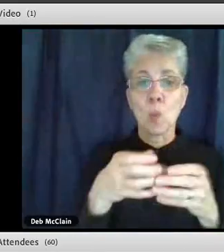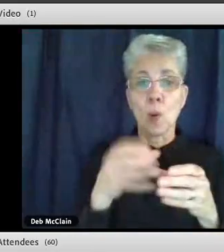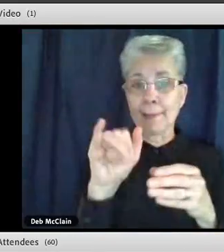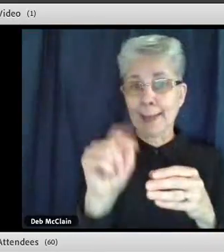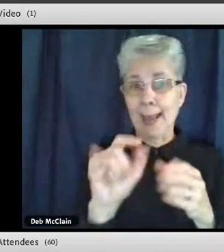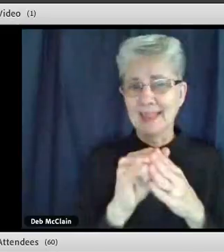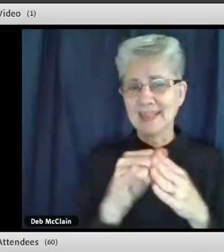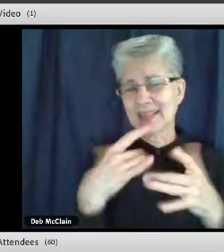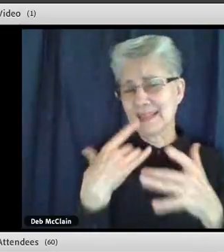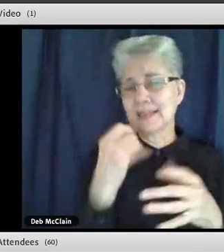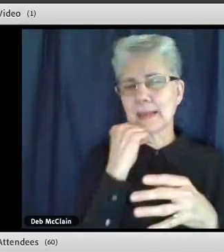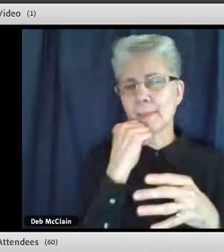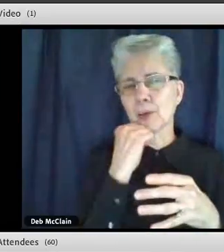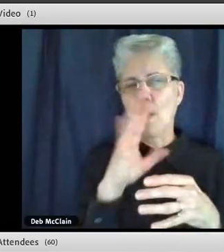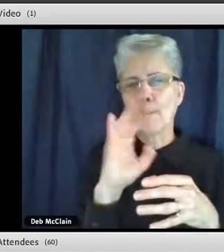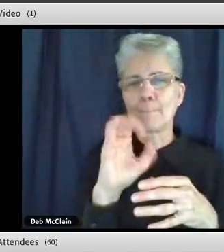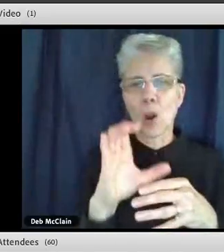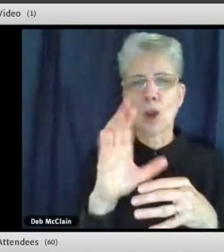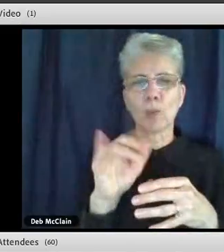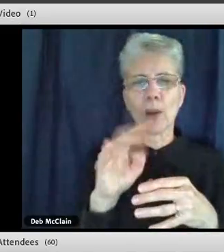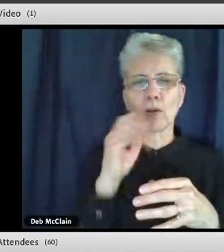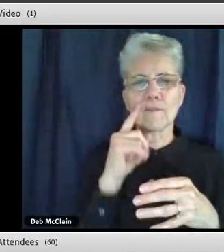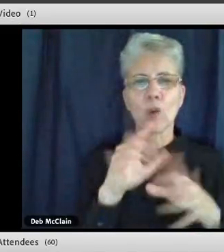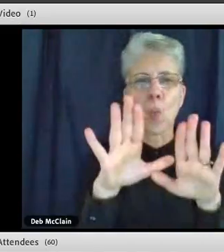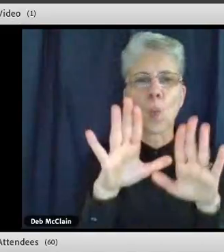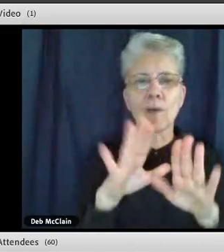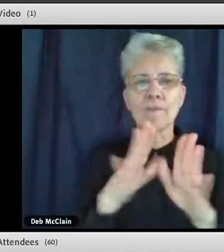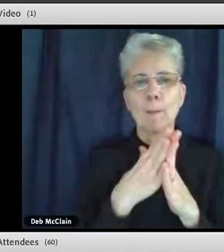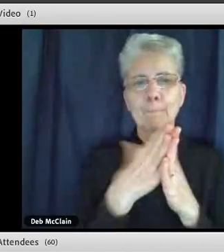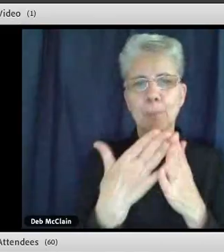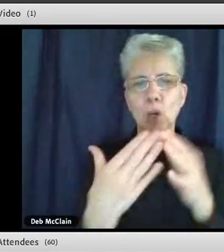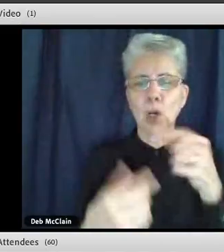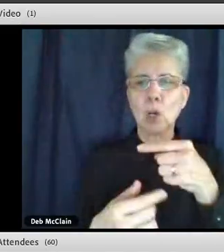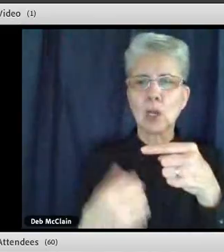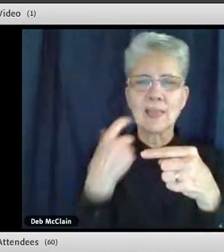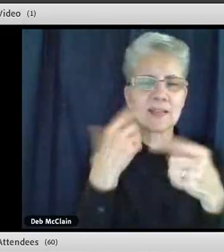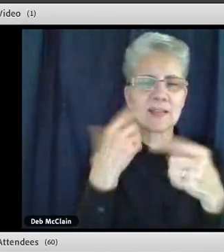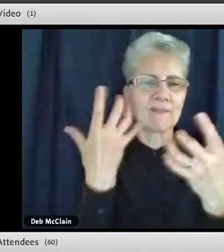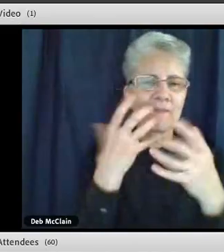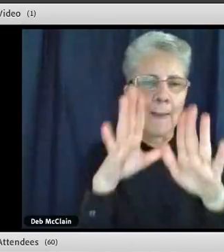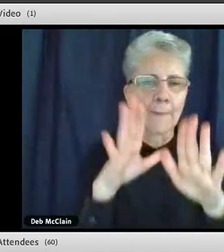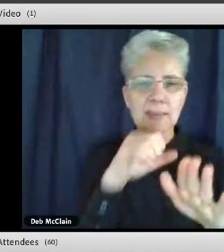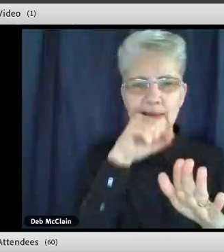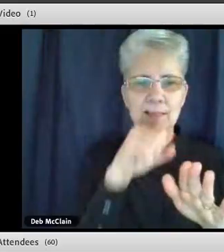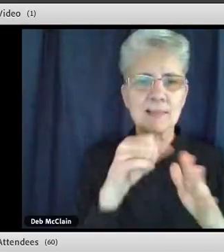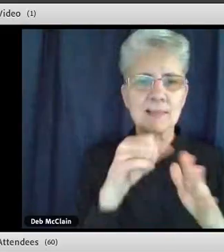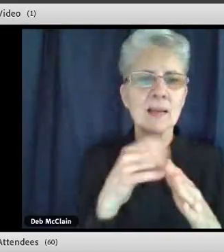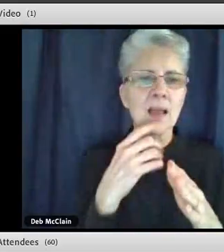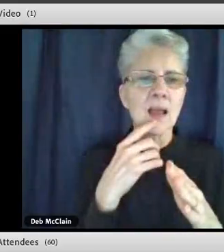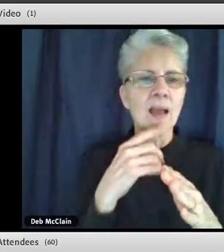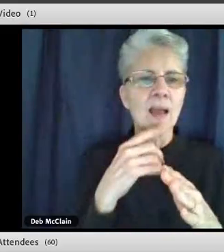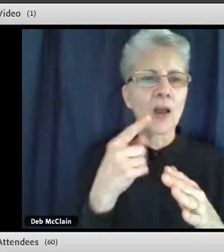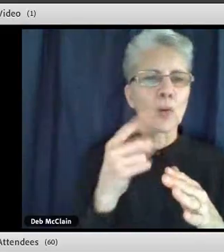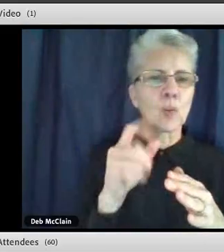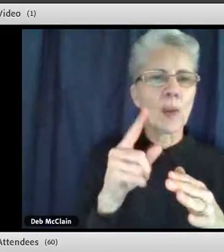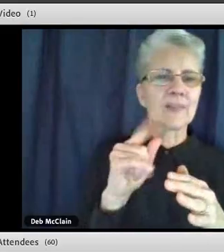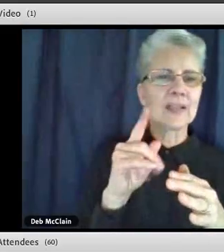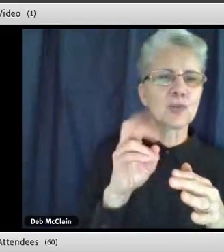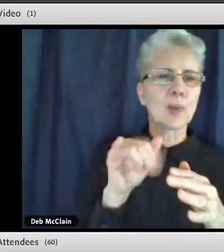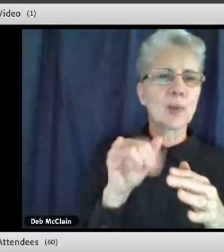typical MARC record for a wonderful, wonderful book. That's just fabulous and a great beach read if you're interested. But